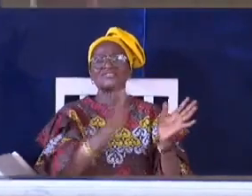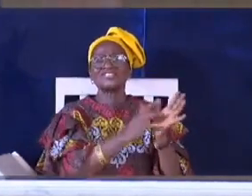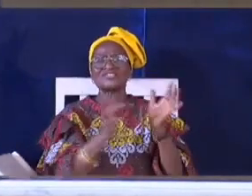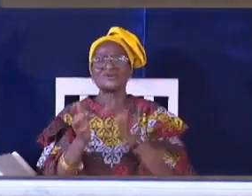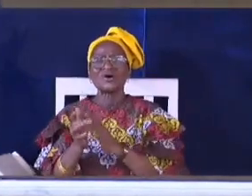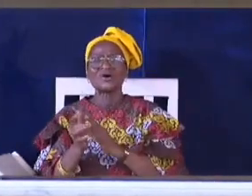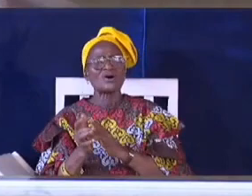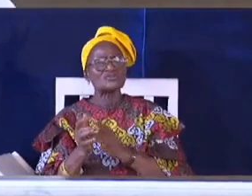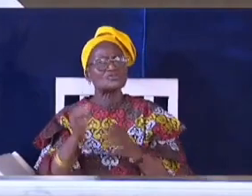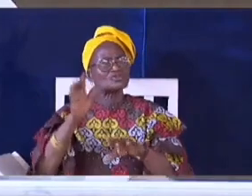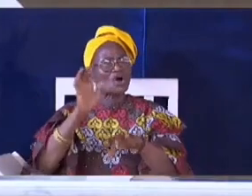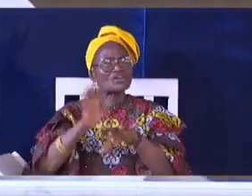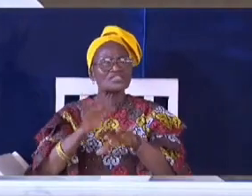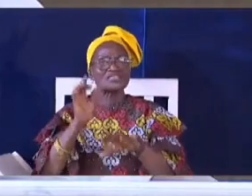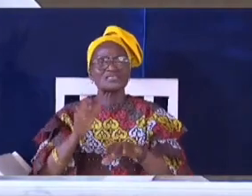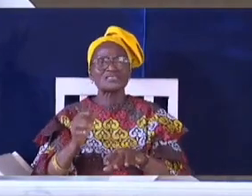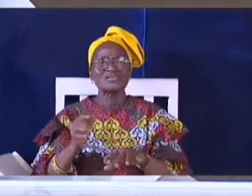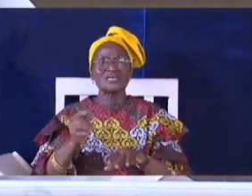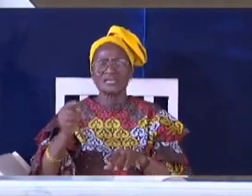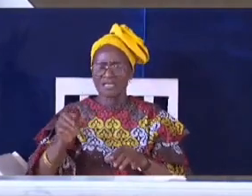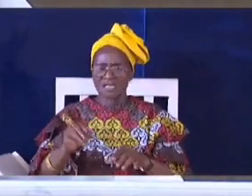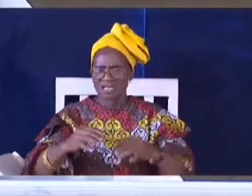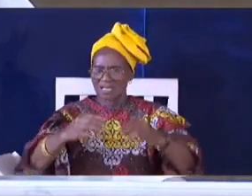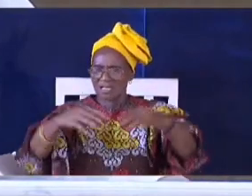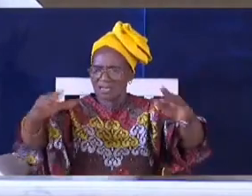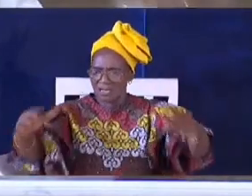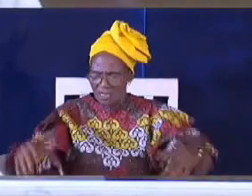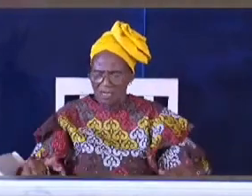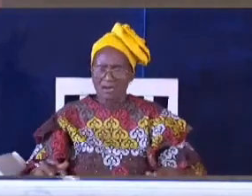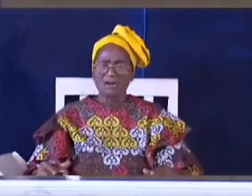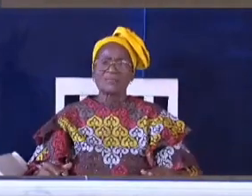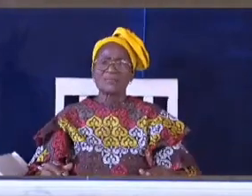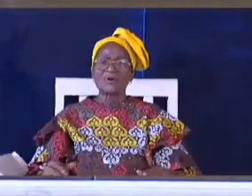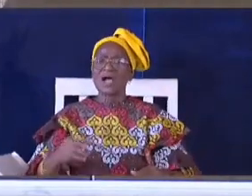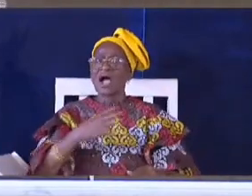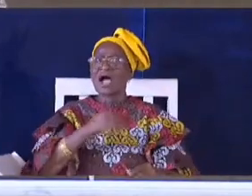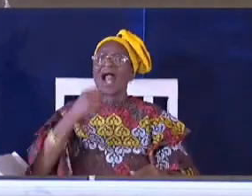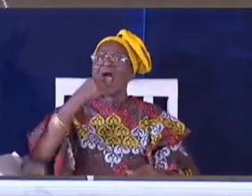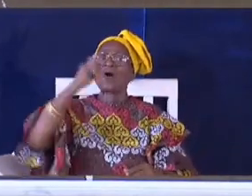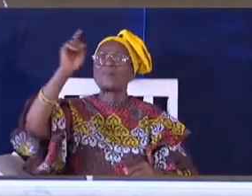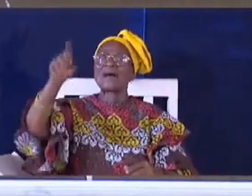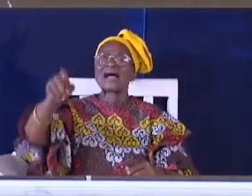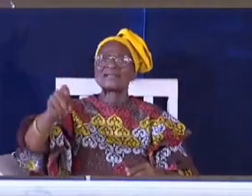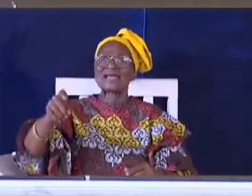Jesus touched the coffin and commanded